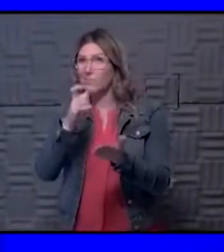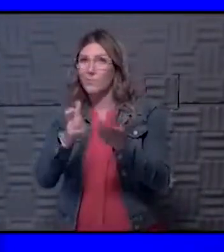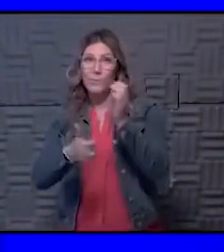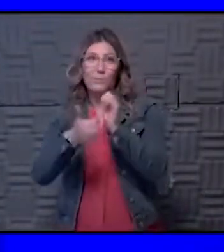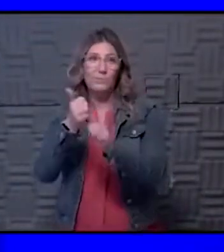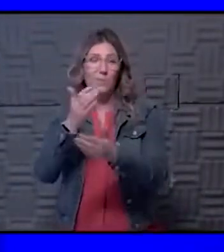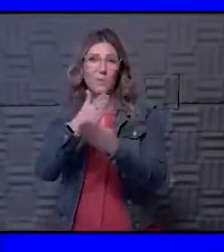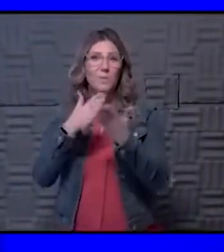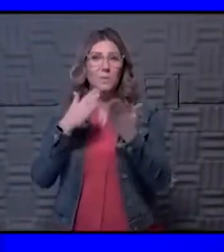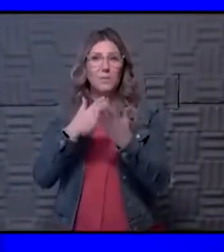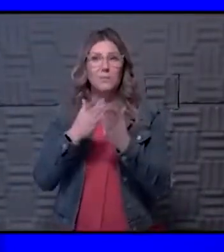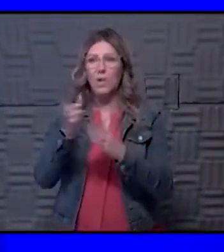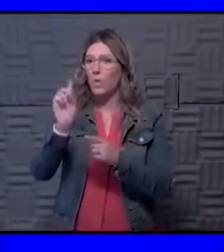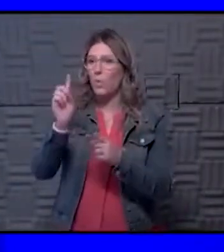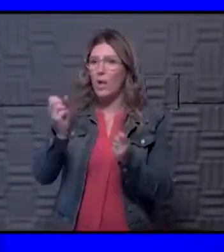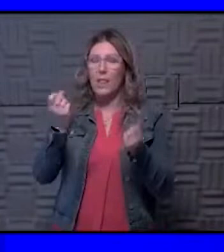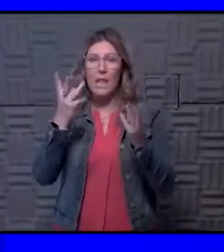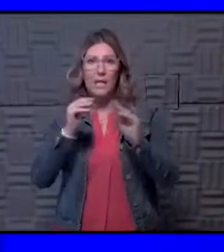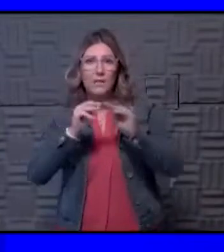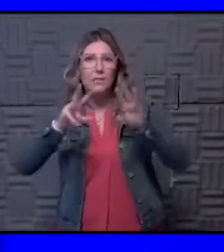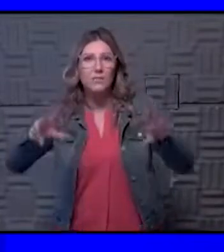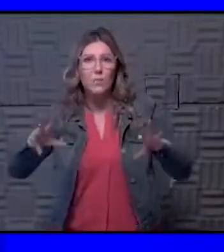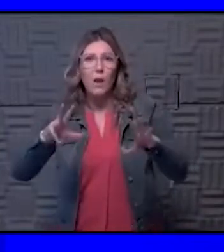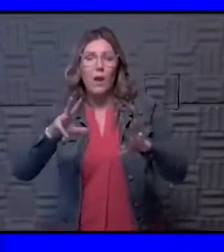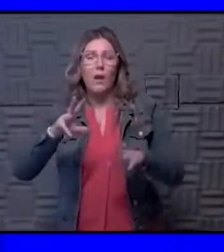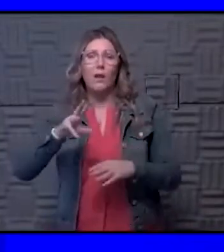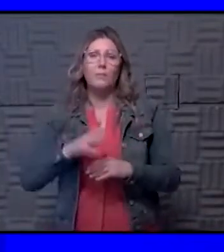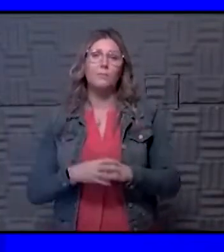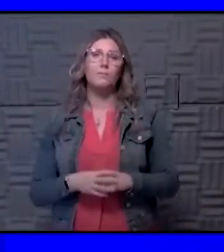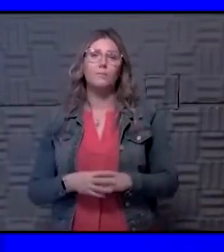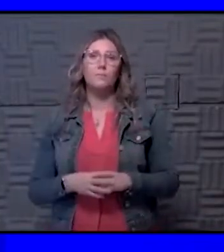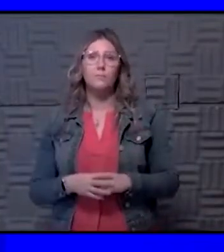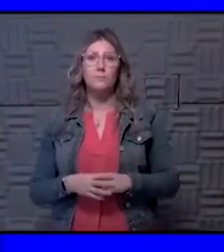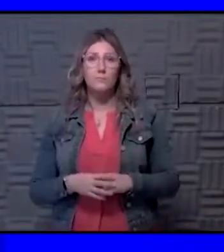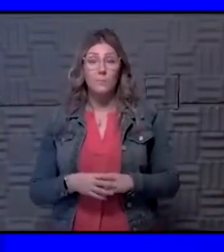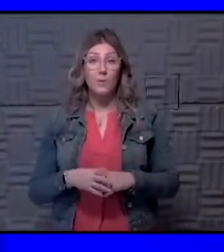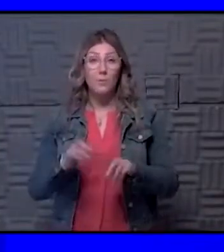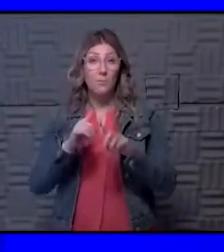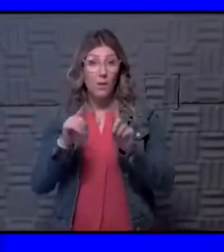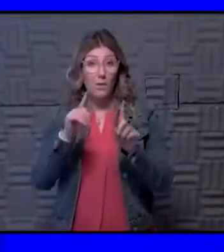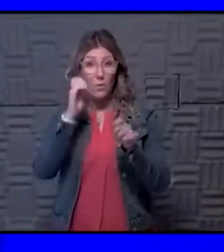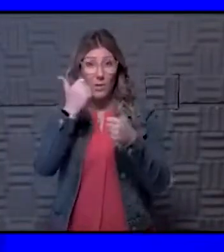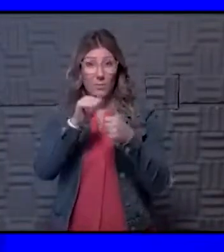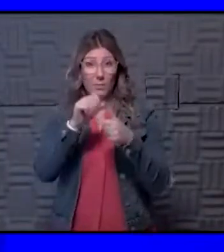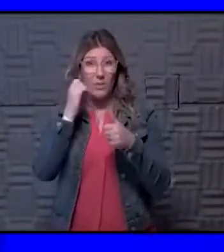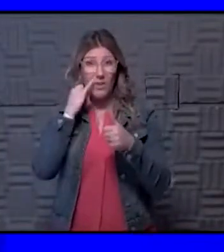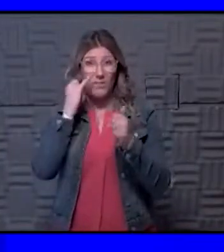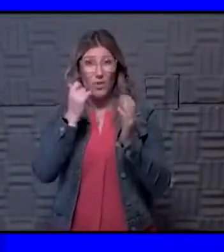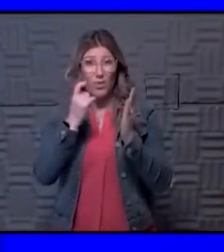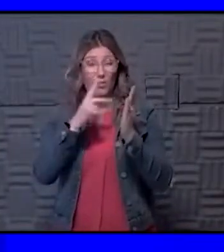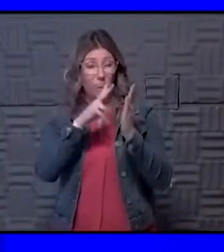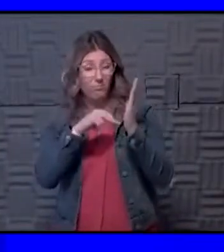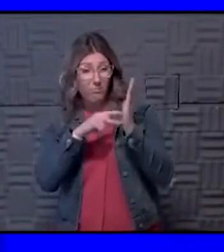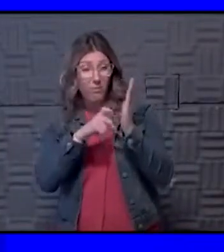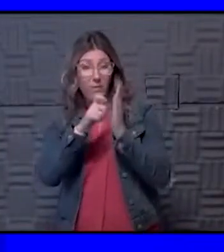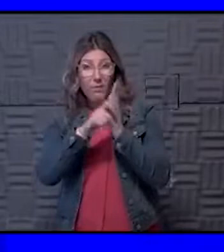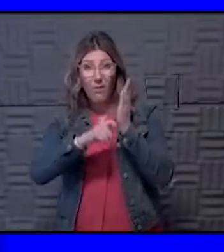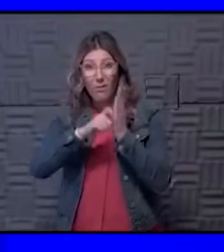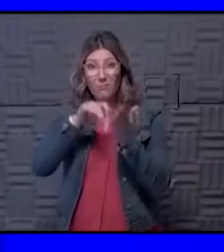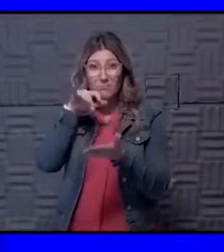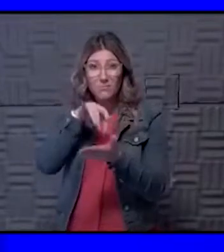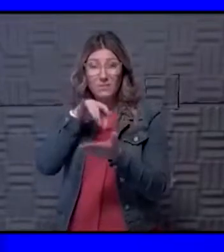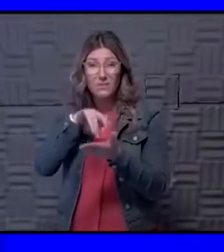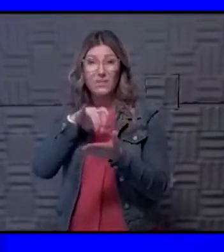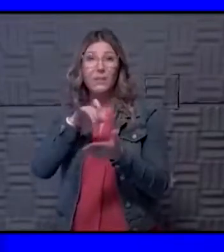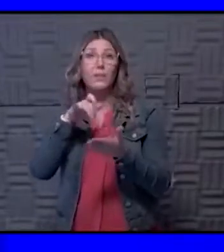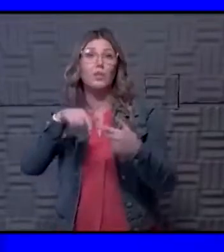part, places where there's a lot of spread, a lot of outbreaks. But we have to remember, and if you look at those articles that studied that,